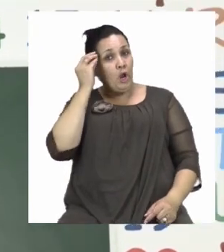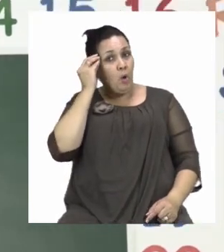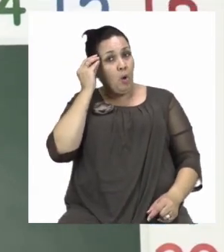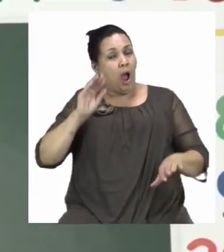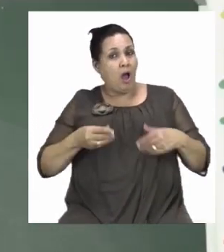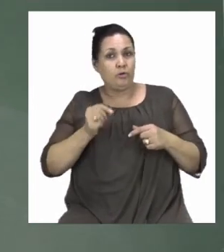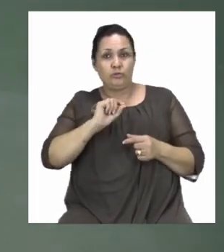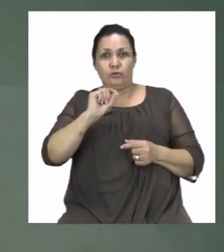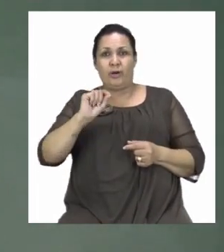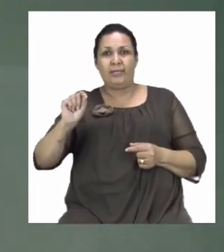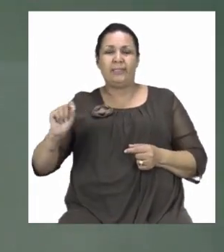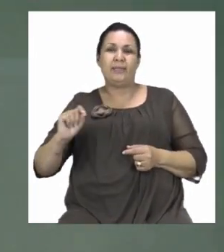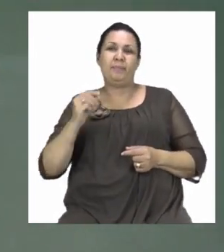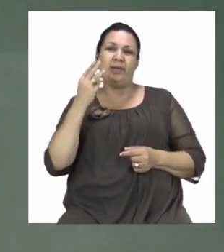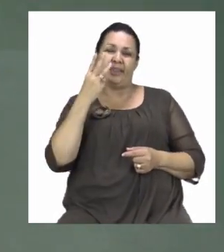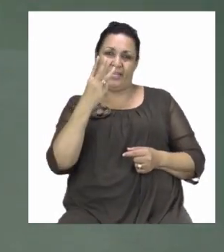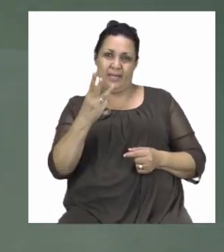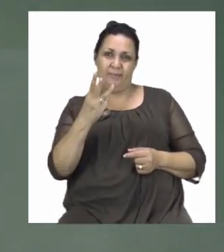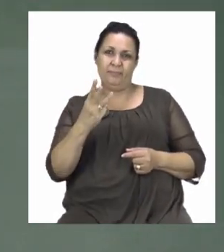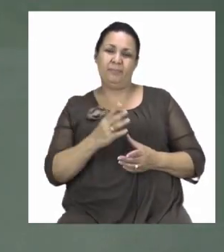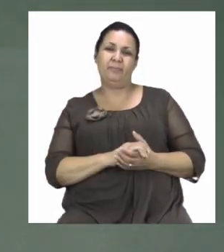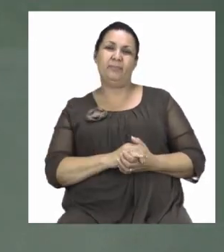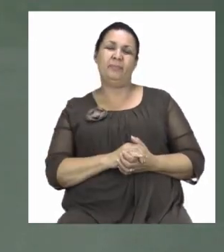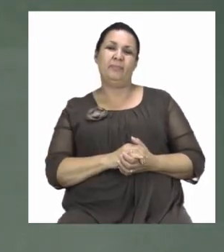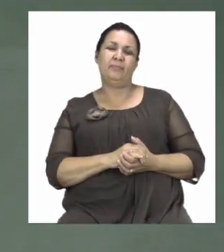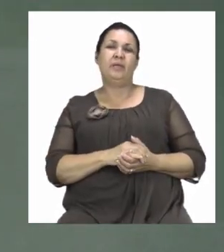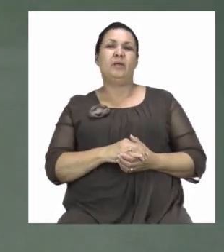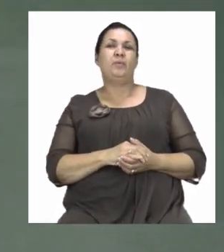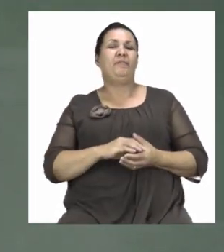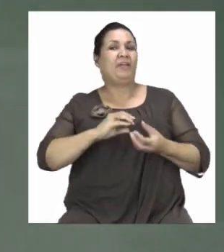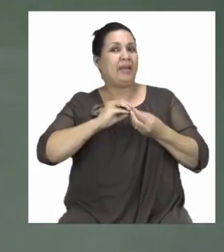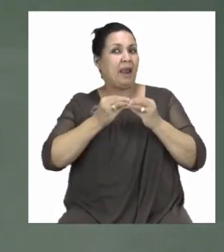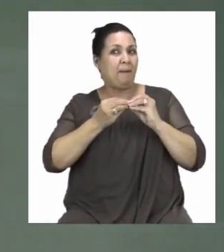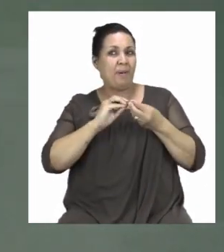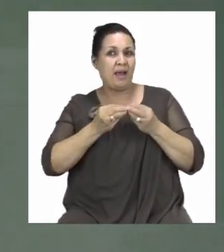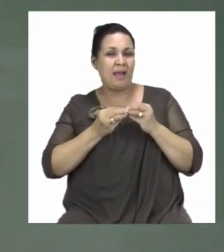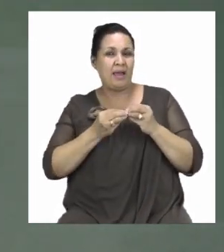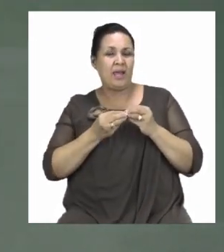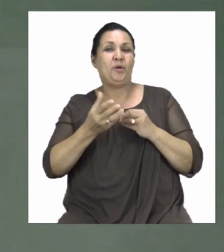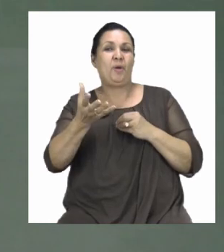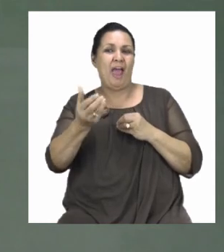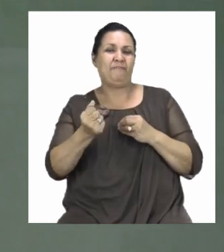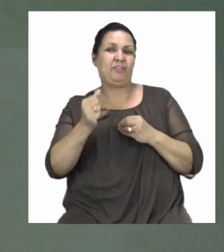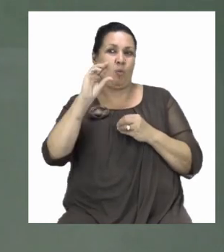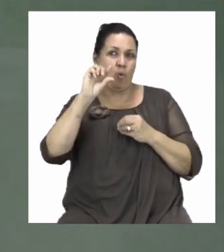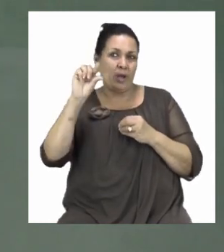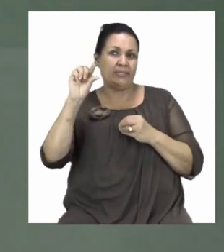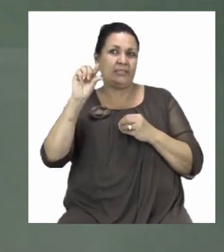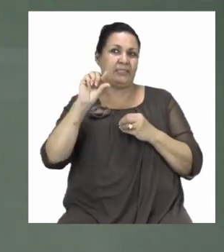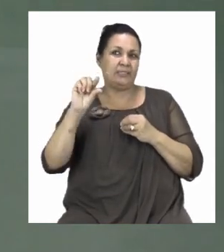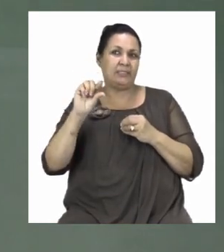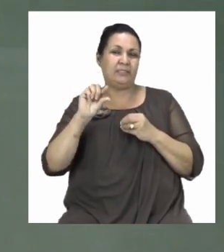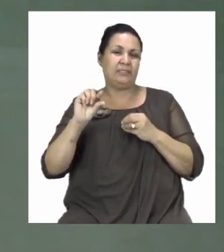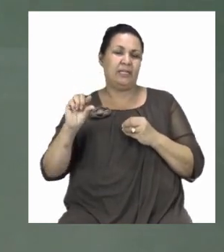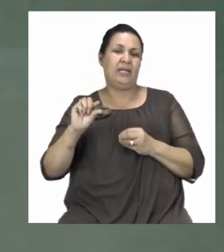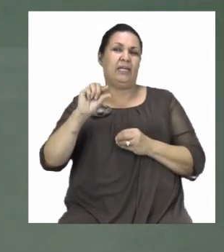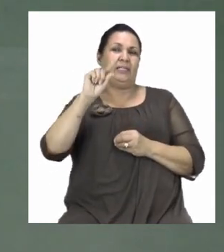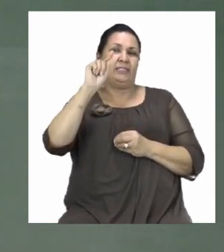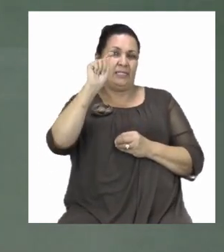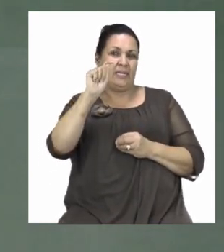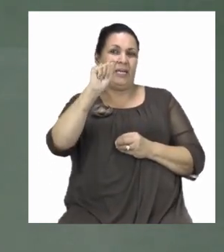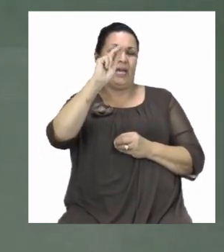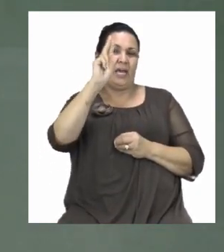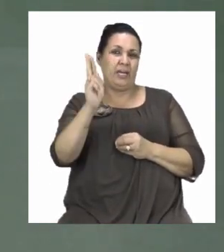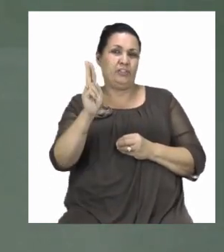number 3. We have the number 3 and we also have the word 3. I want you